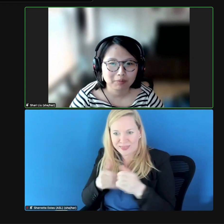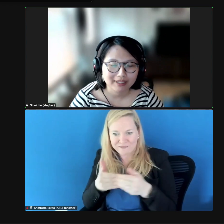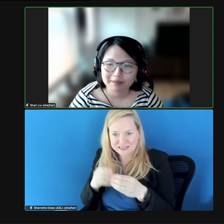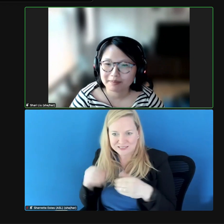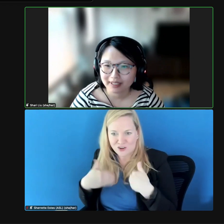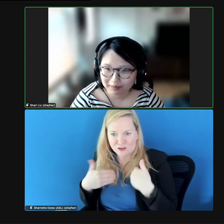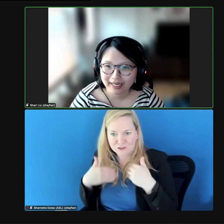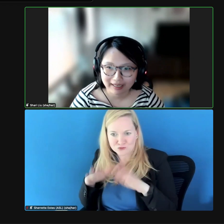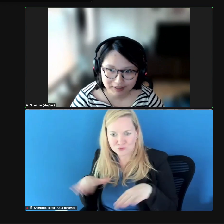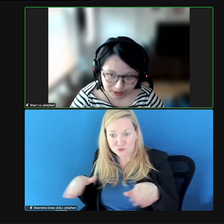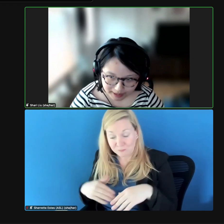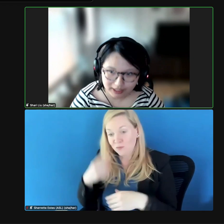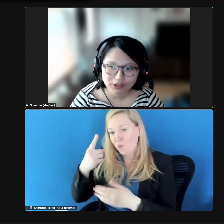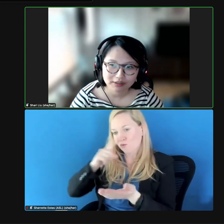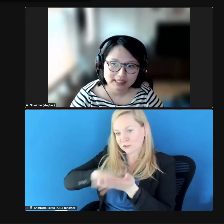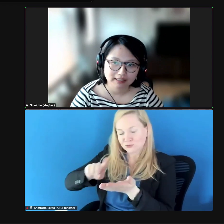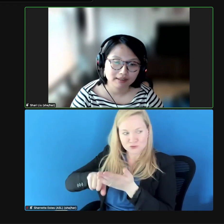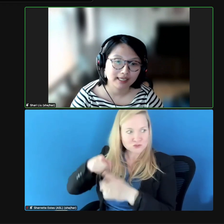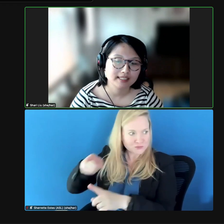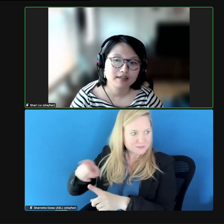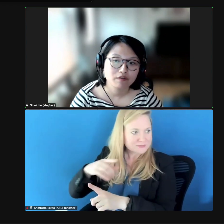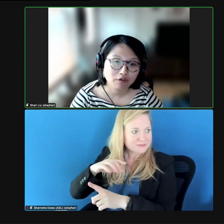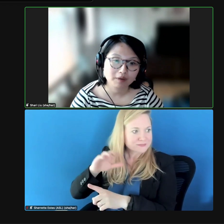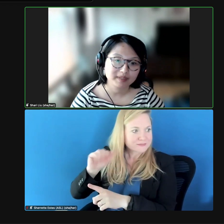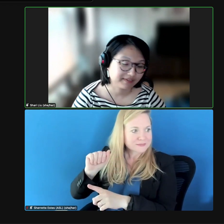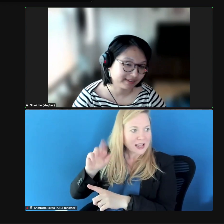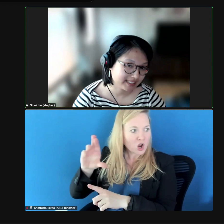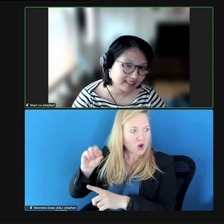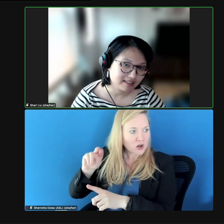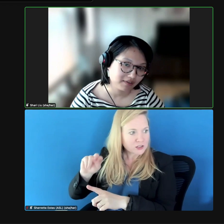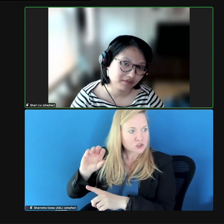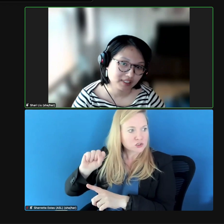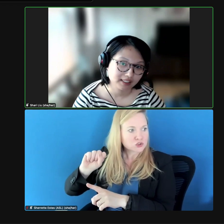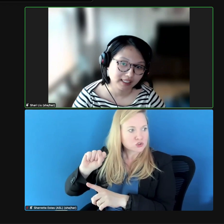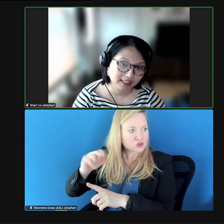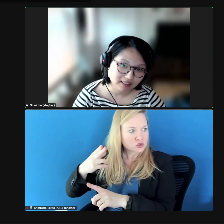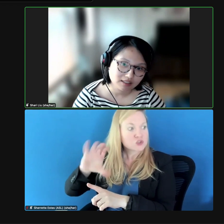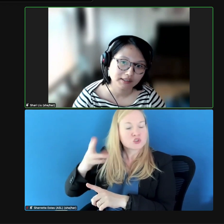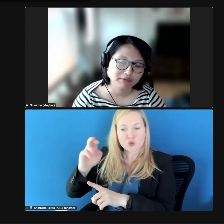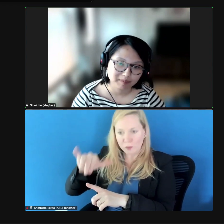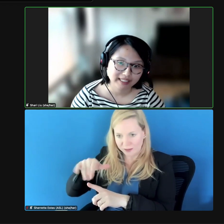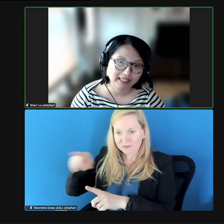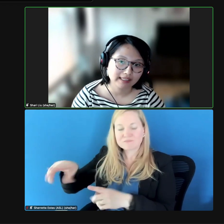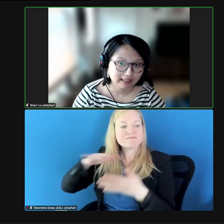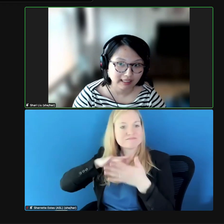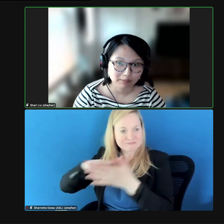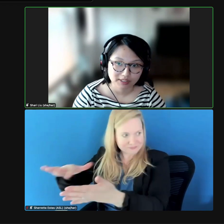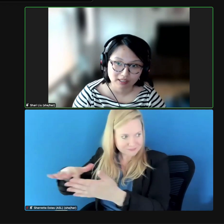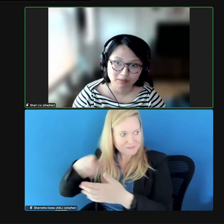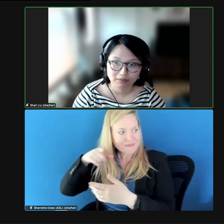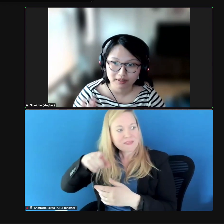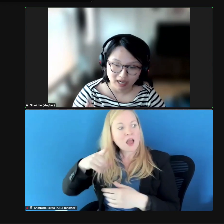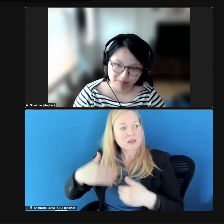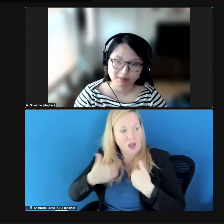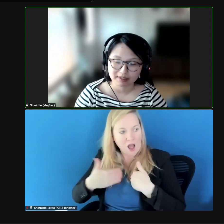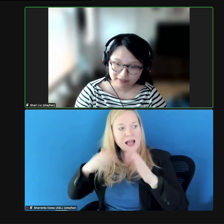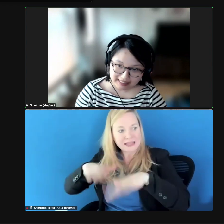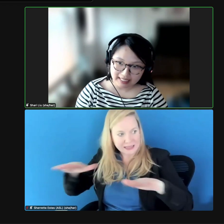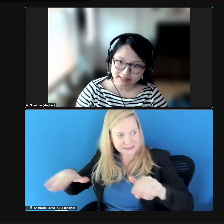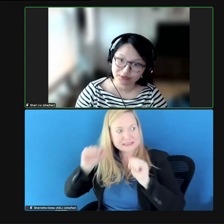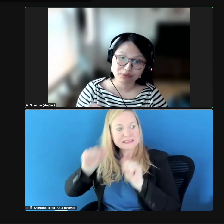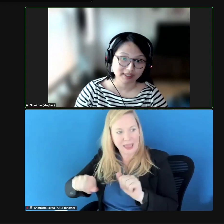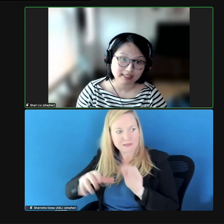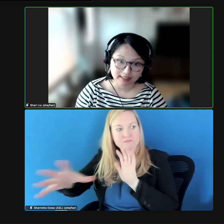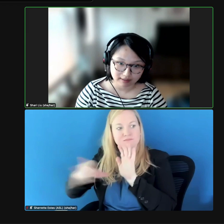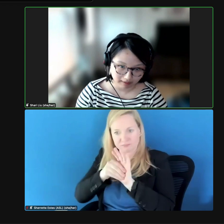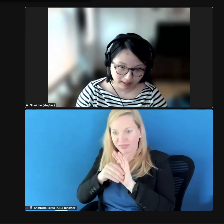one paper led by Aaron Shui that shows that across 4 behavioral studies of infants and young kids, you can replicate the in-lab result with comparable effect